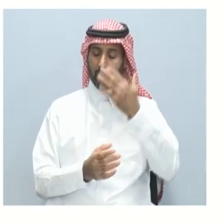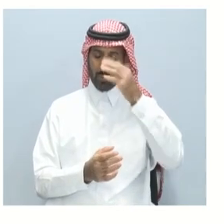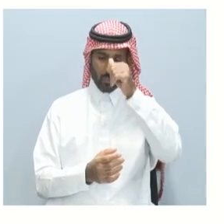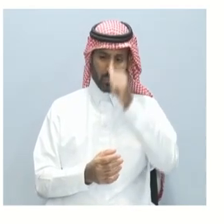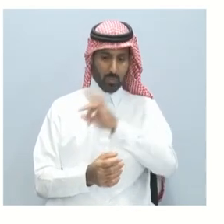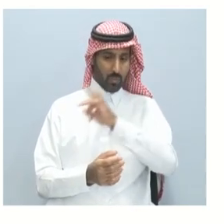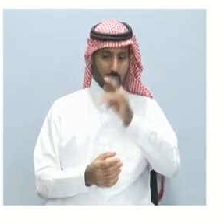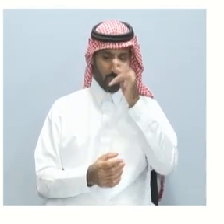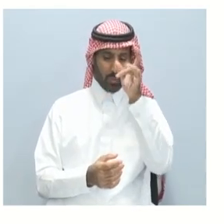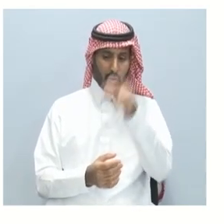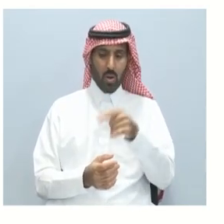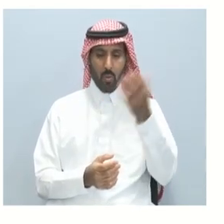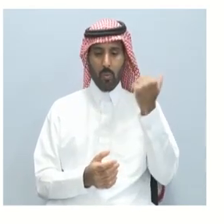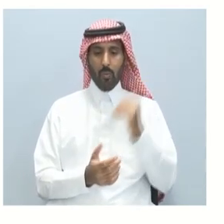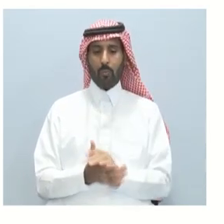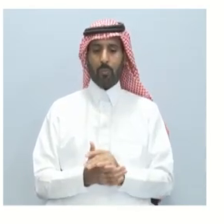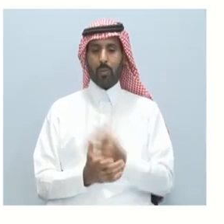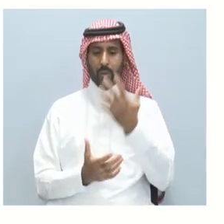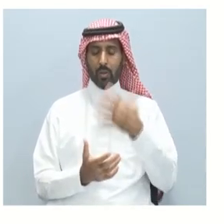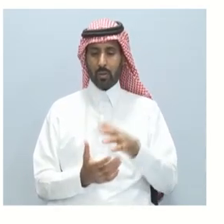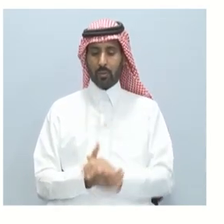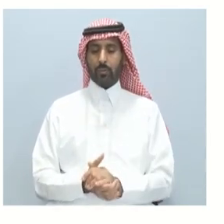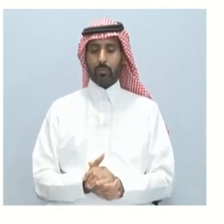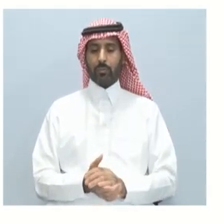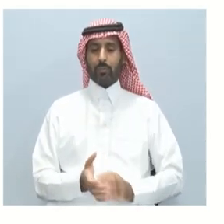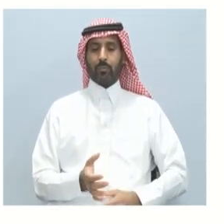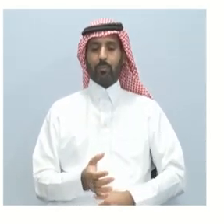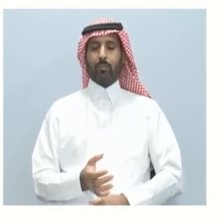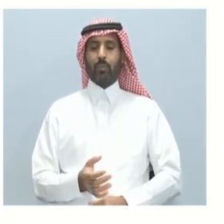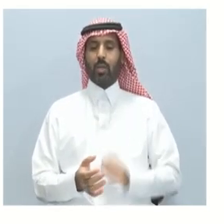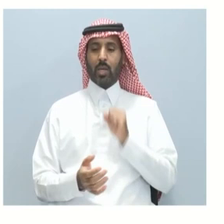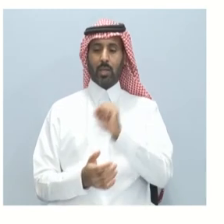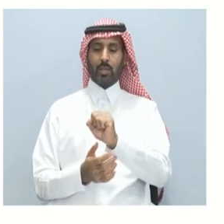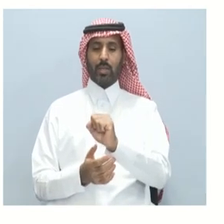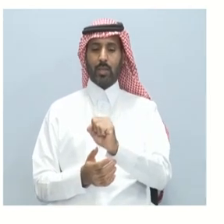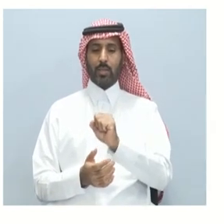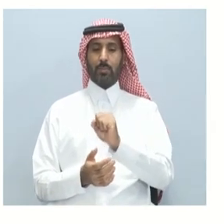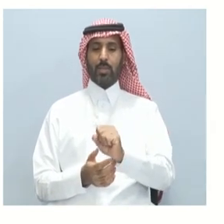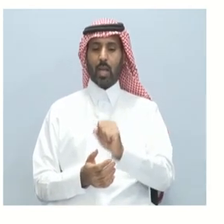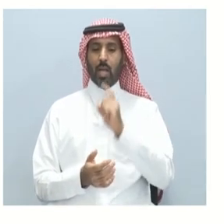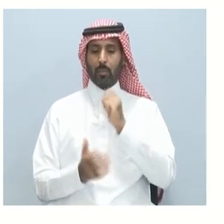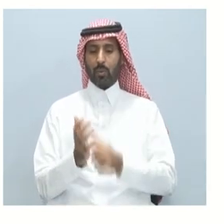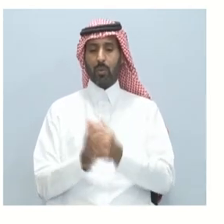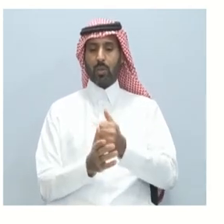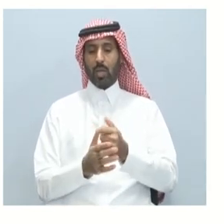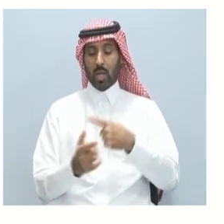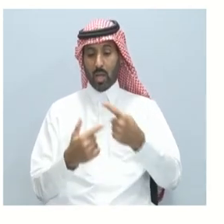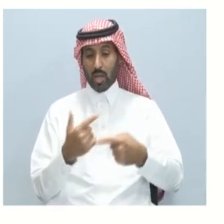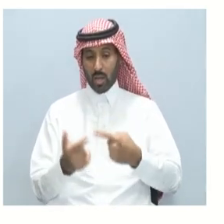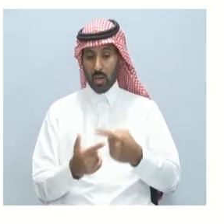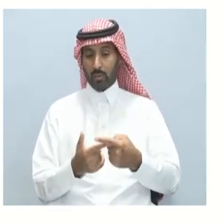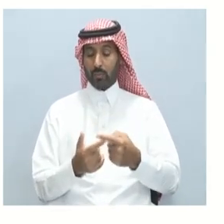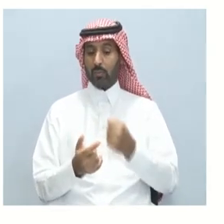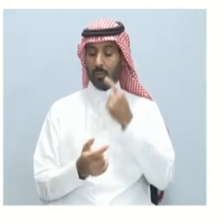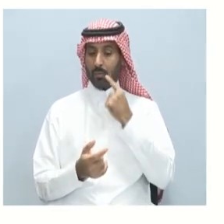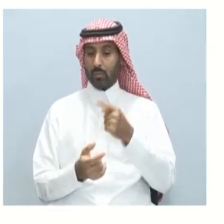met. Never lost his temper. And we can say also had special ability to